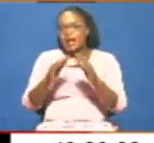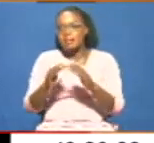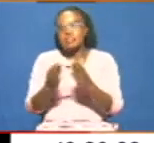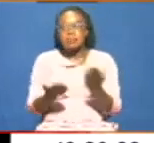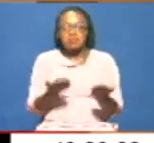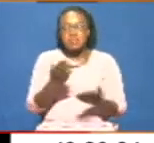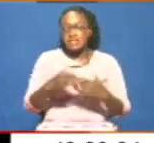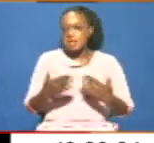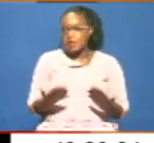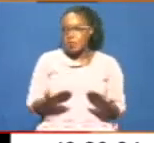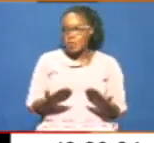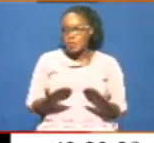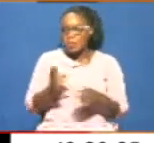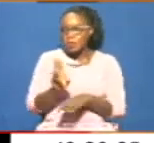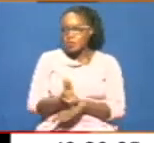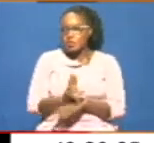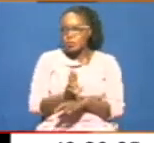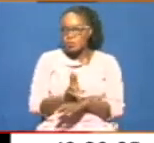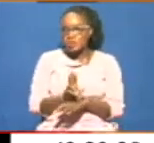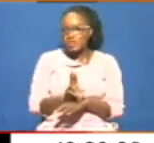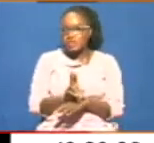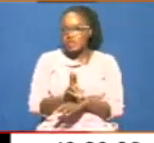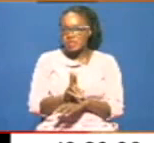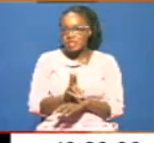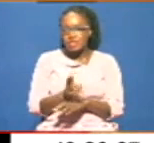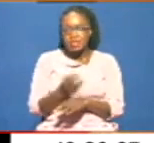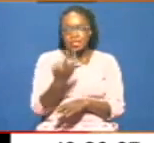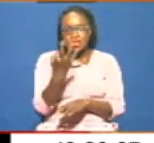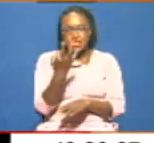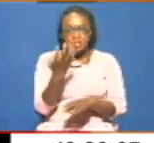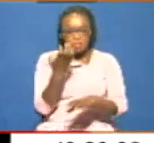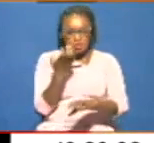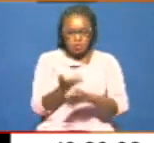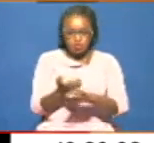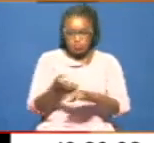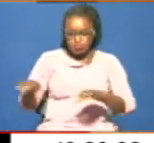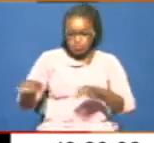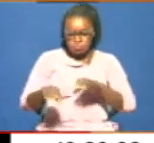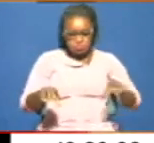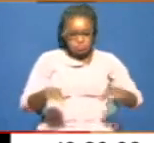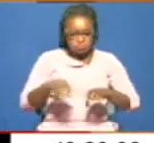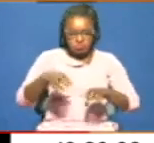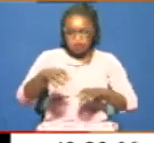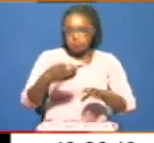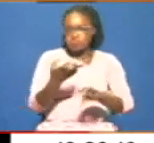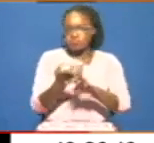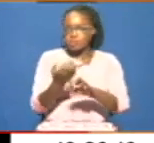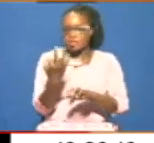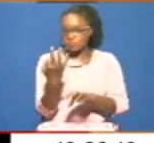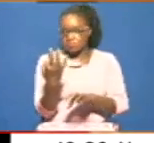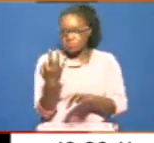And then you're using predominantly three stone fires. A typical home during